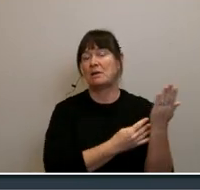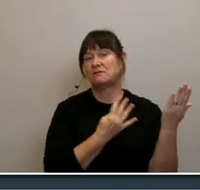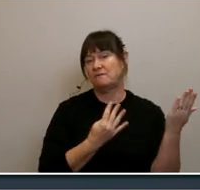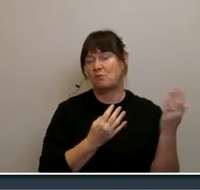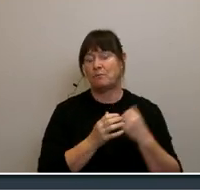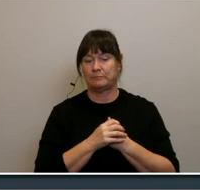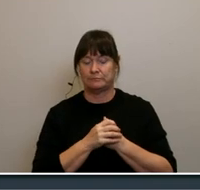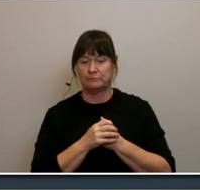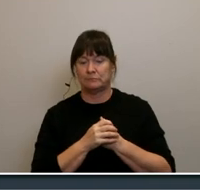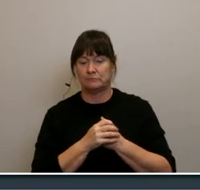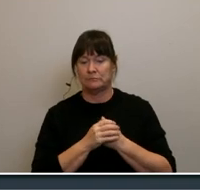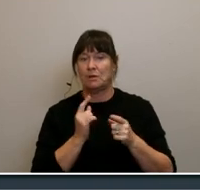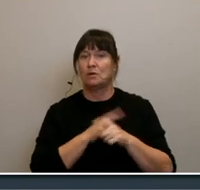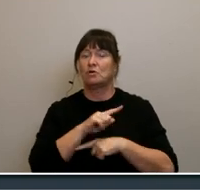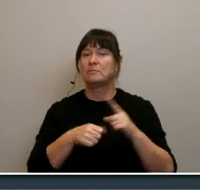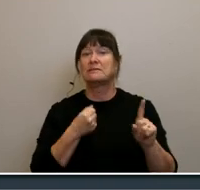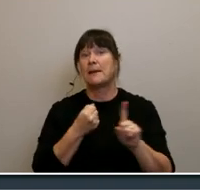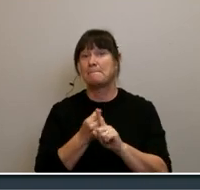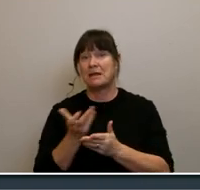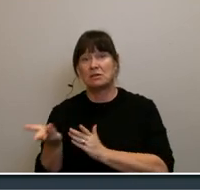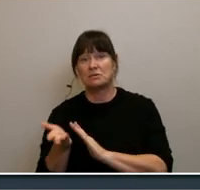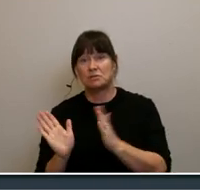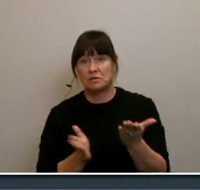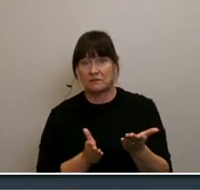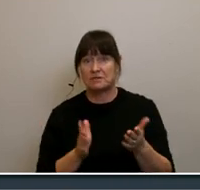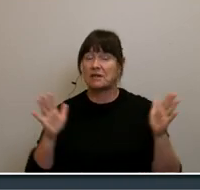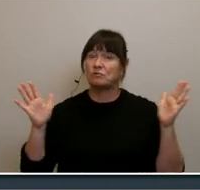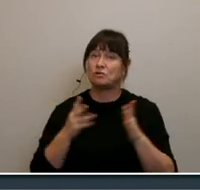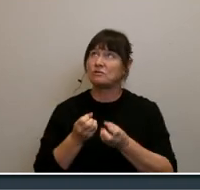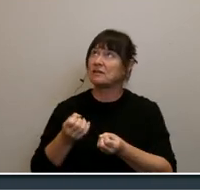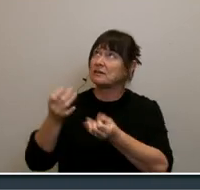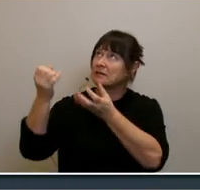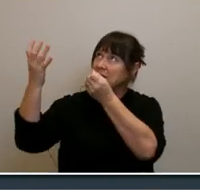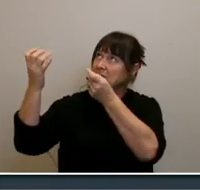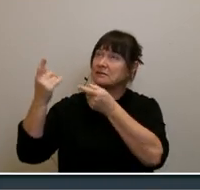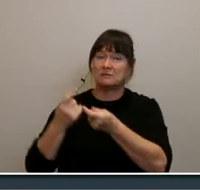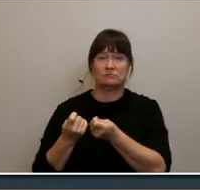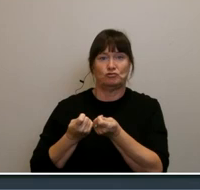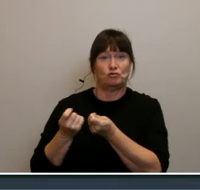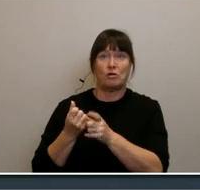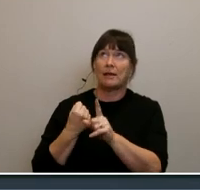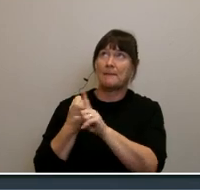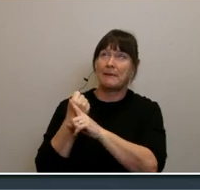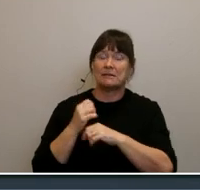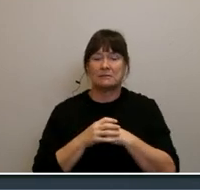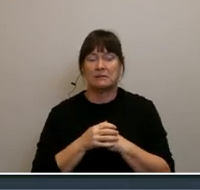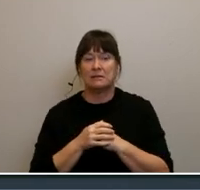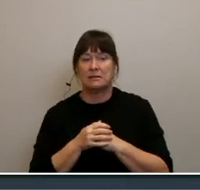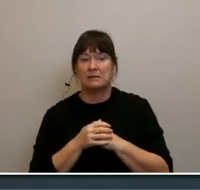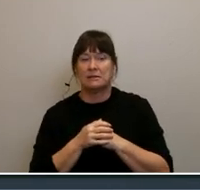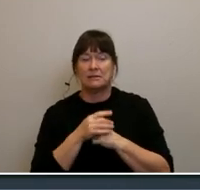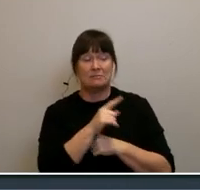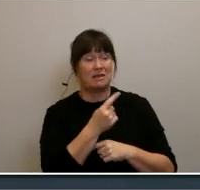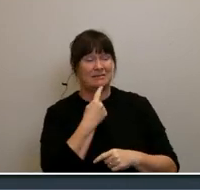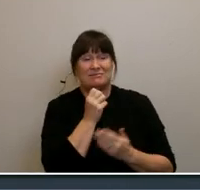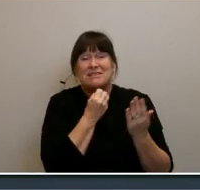in relation to impact on our services and reducing greenhouse gases and mitigating its effects. But mention is about